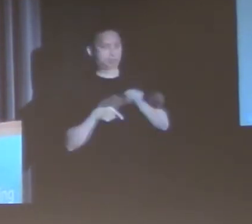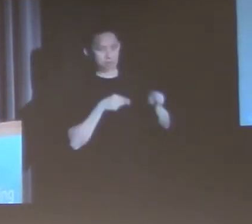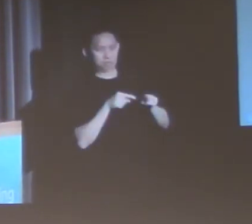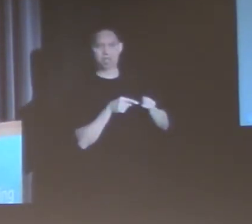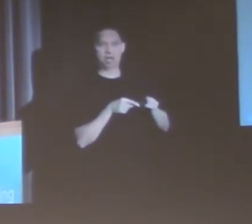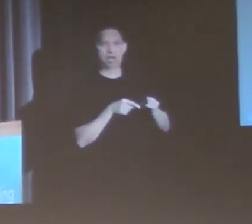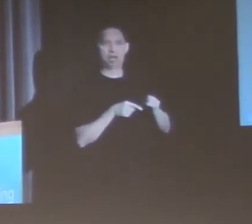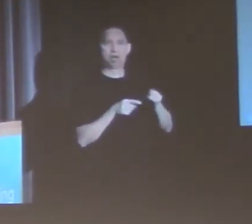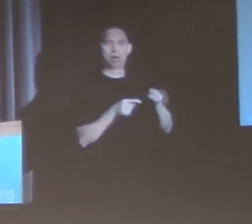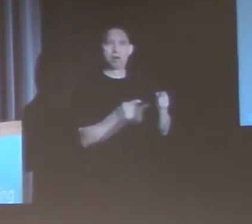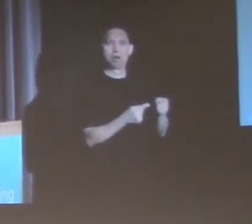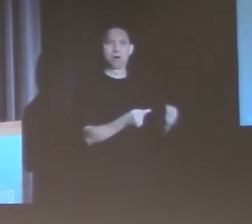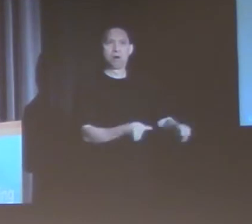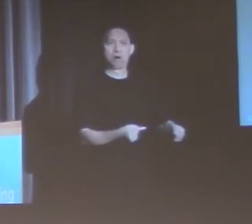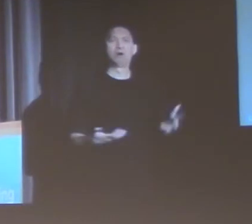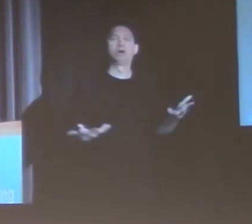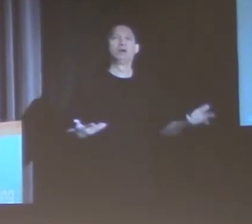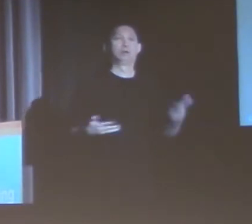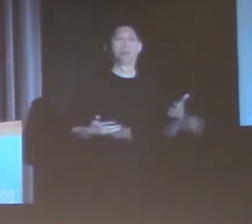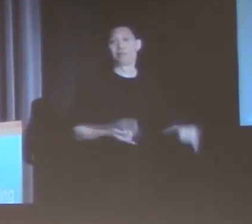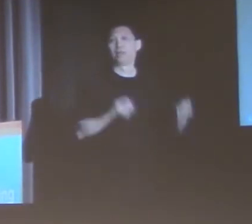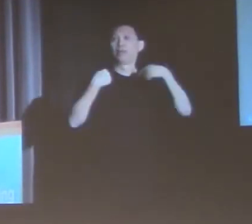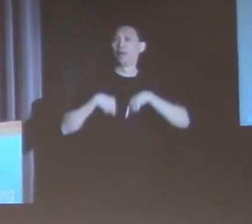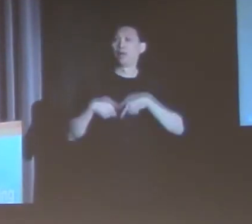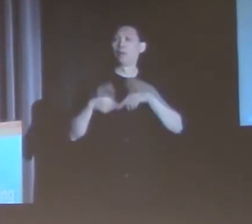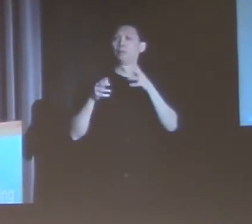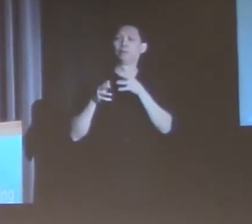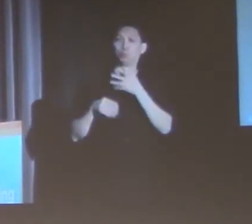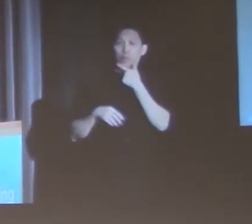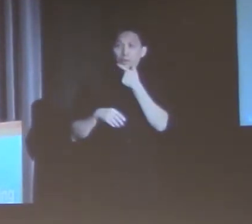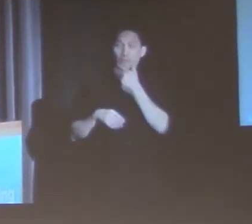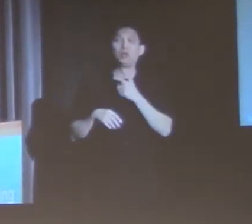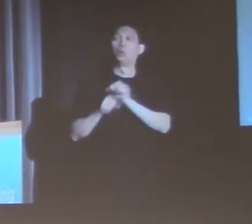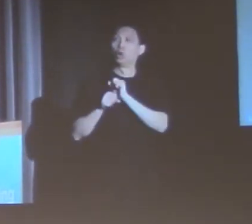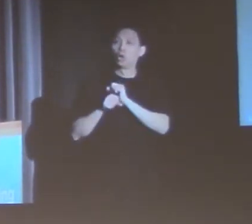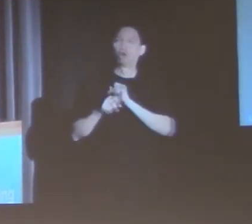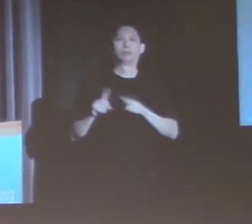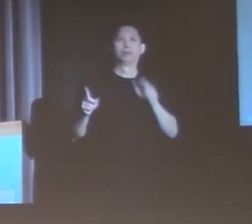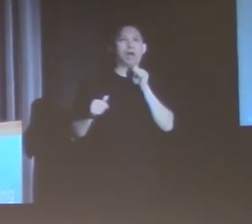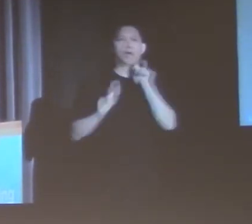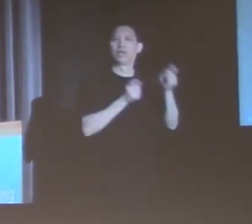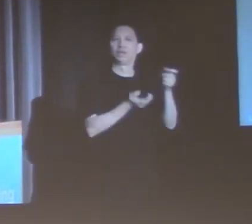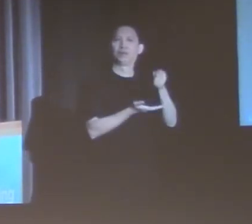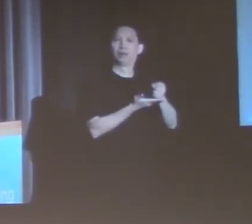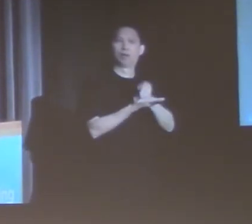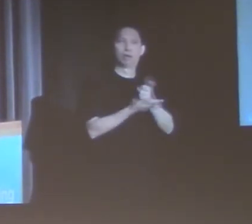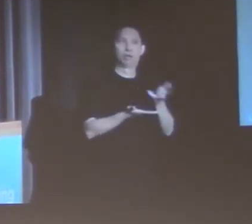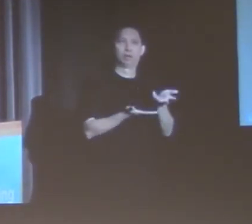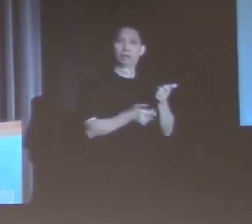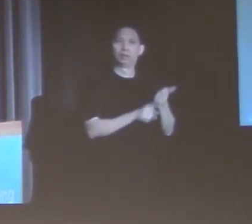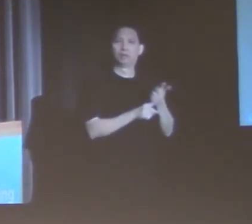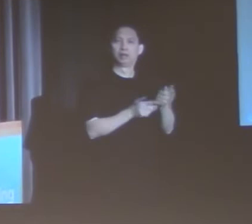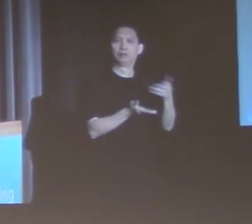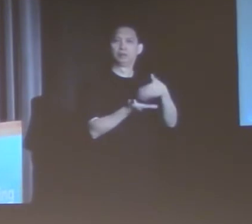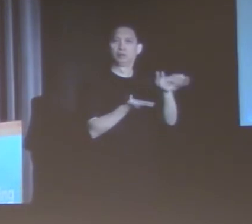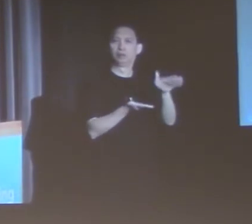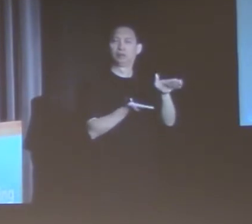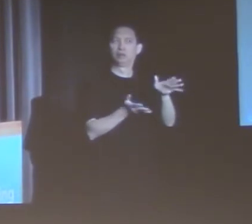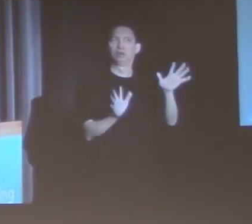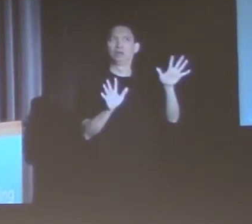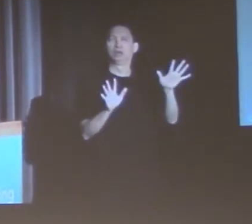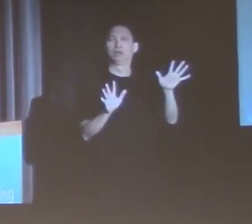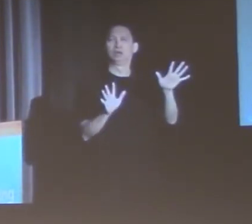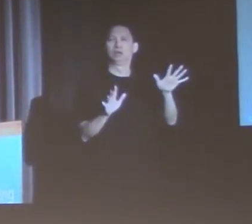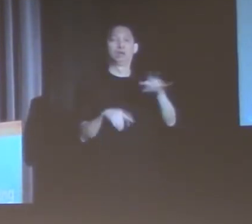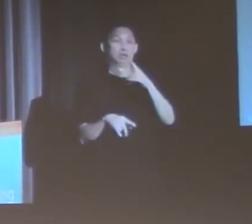and work but weren't given British passports and are then being deported. It's a funny one. When you start a film and you don't know where